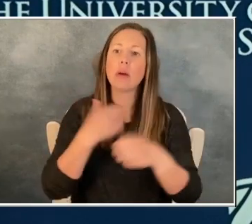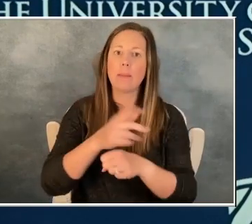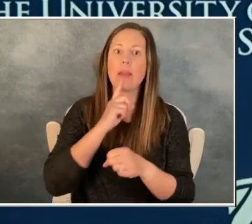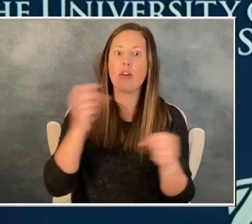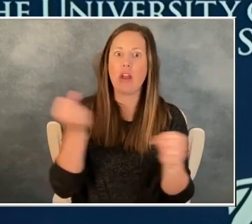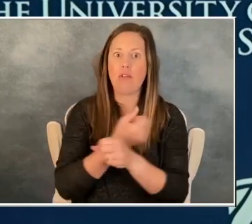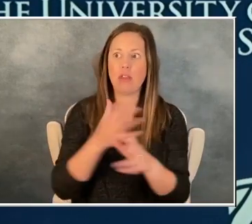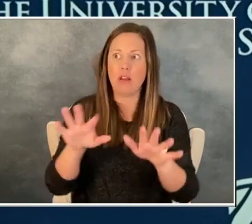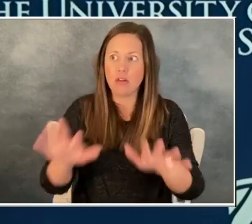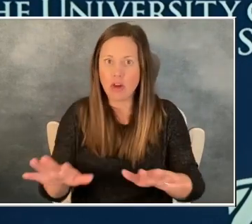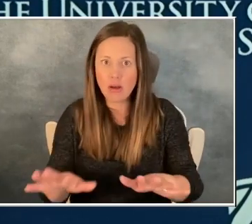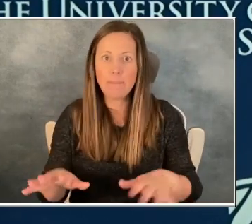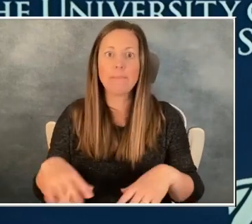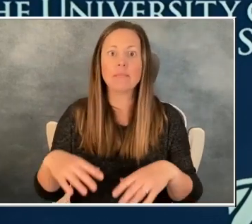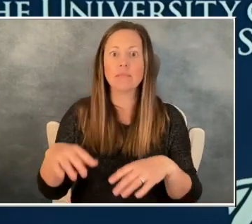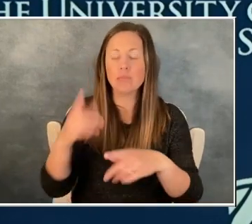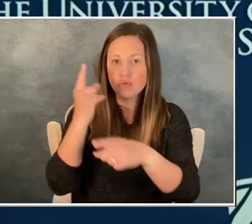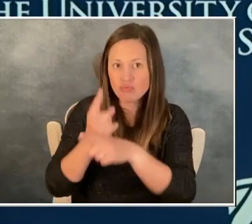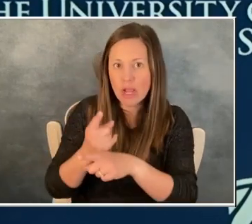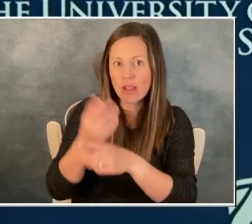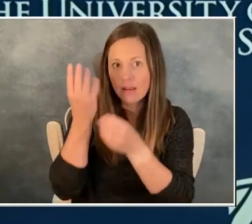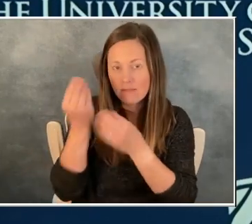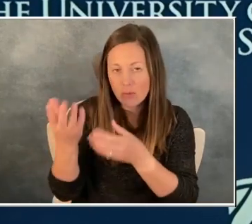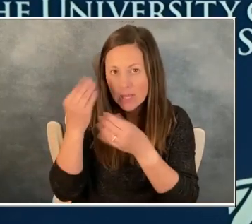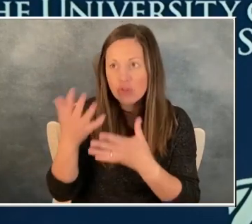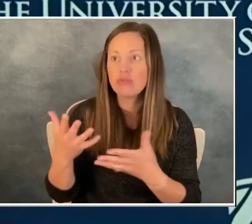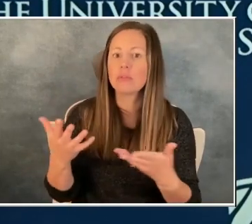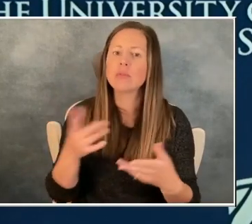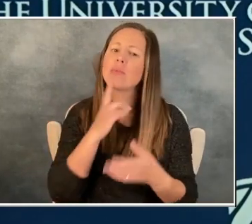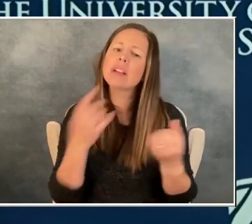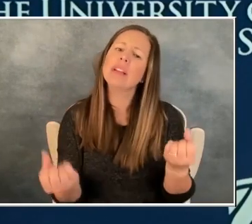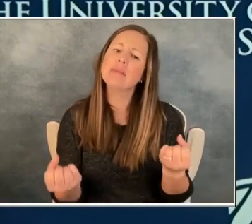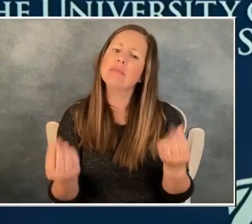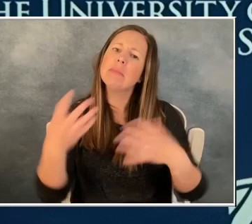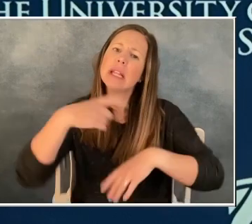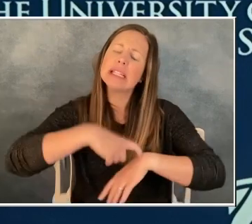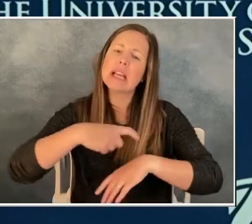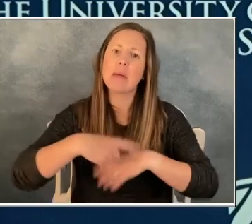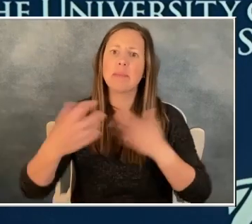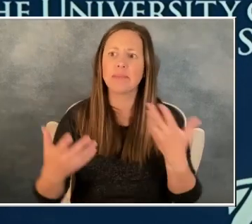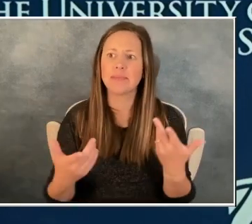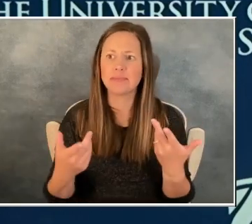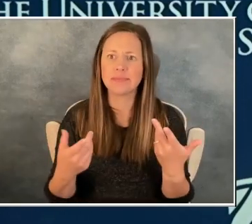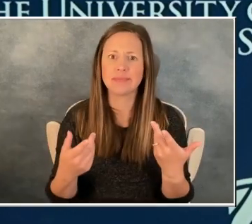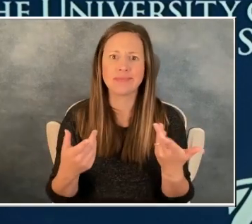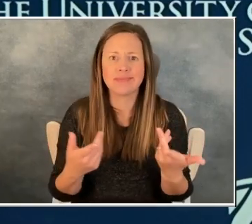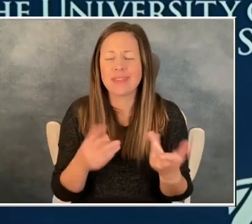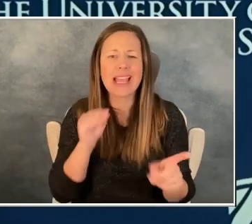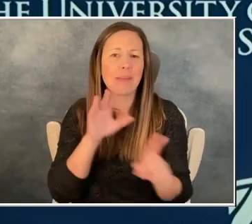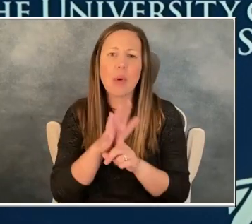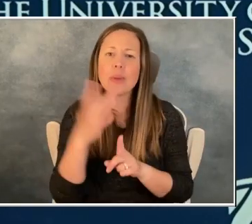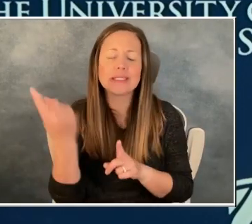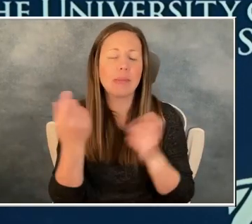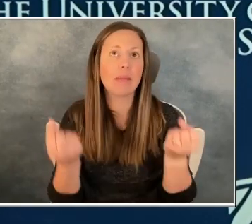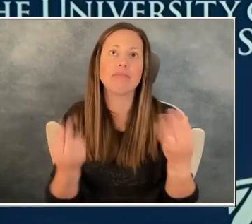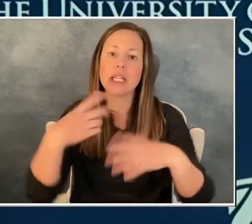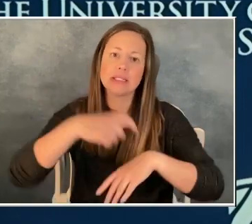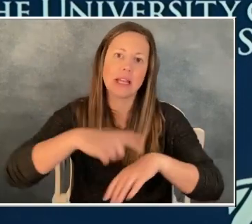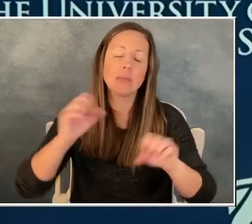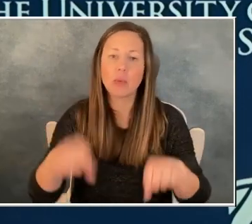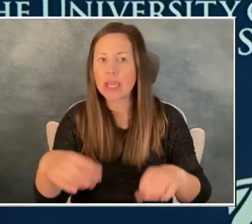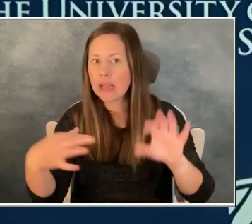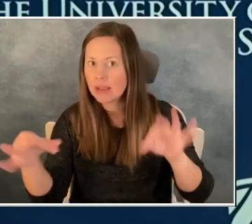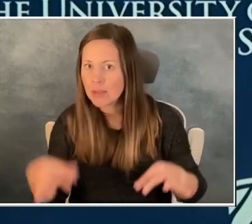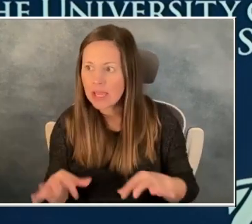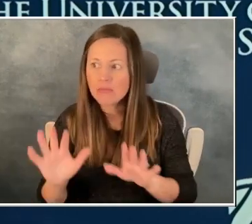and give you the correct information. Many times, these exposures are something that we've heard many, many times, and we can tell you this is what's going to happen. It's going to be